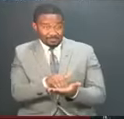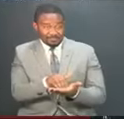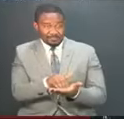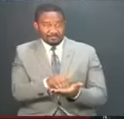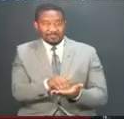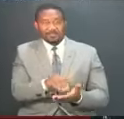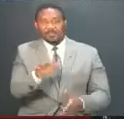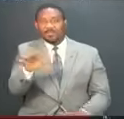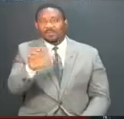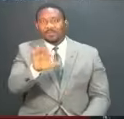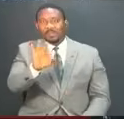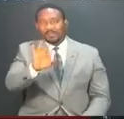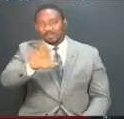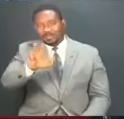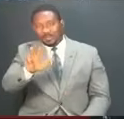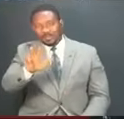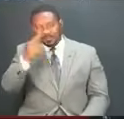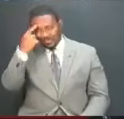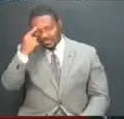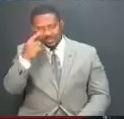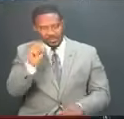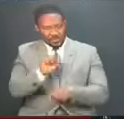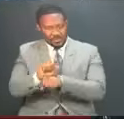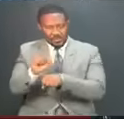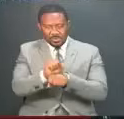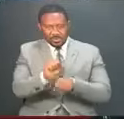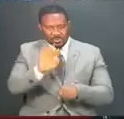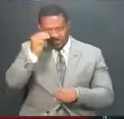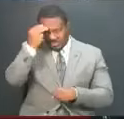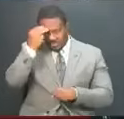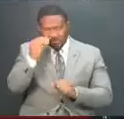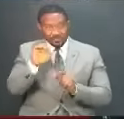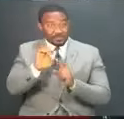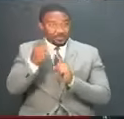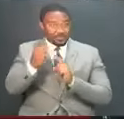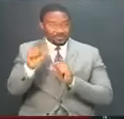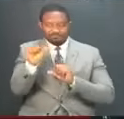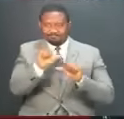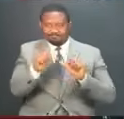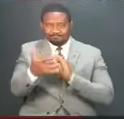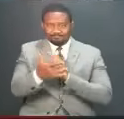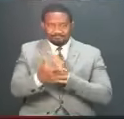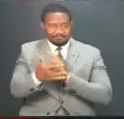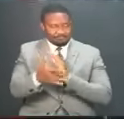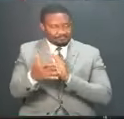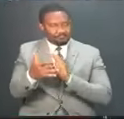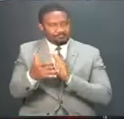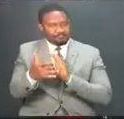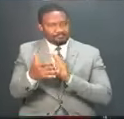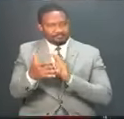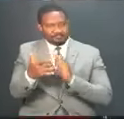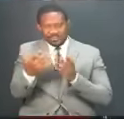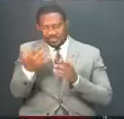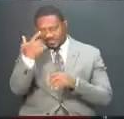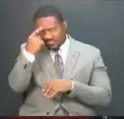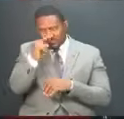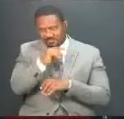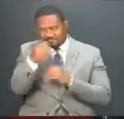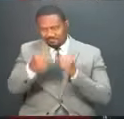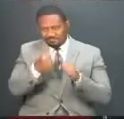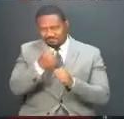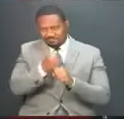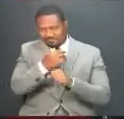1,349,588,593 for the services of the Ministry of Environment, Science and Technology for the year ending 31st